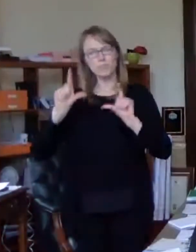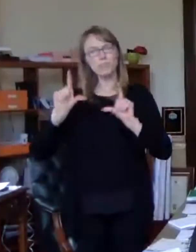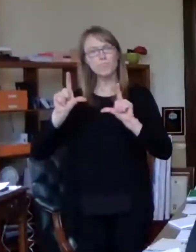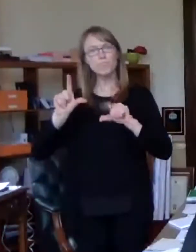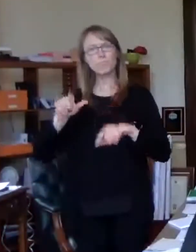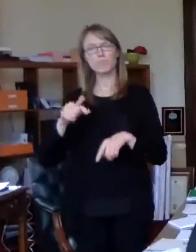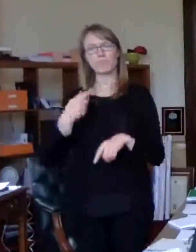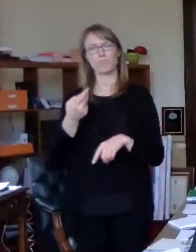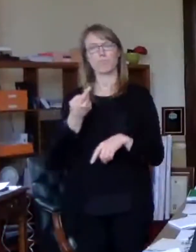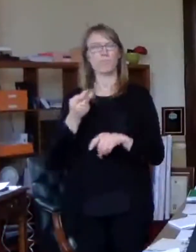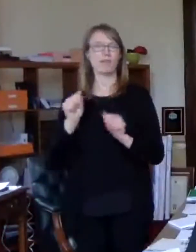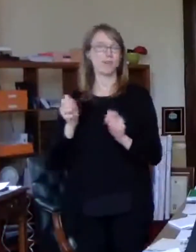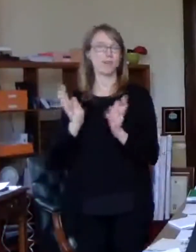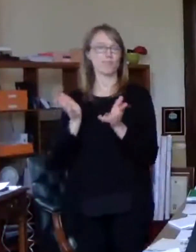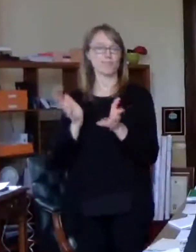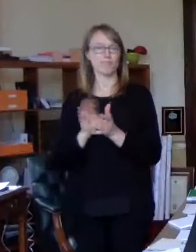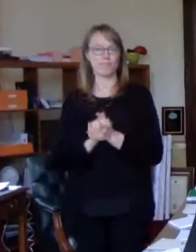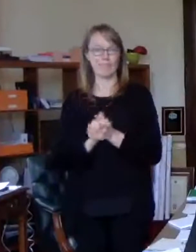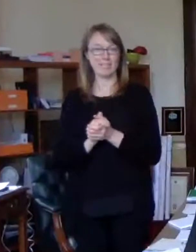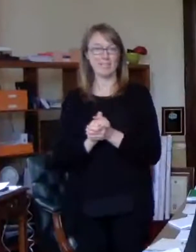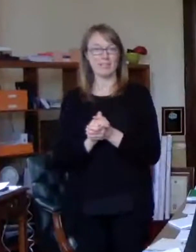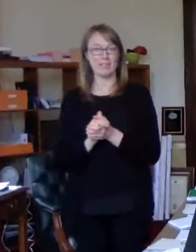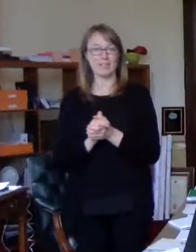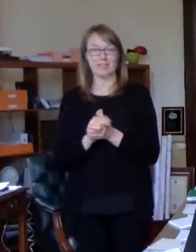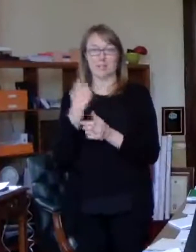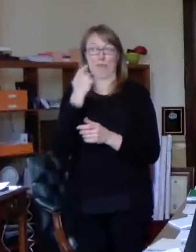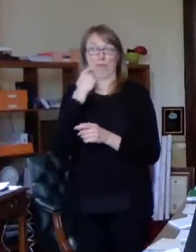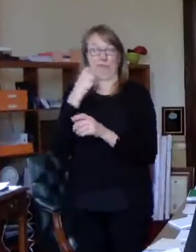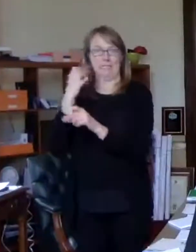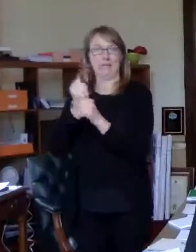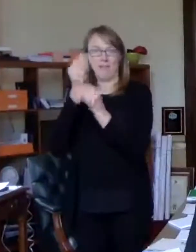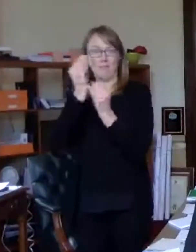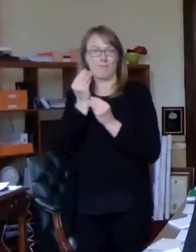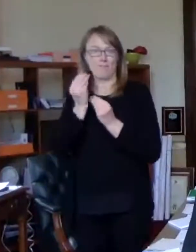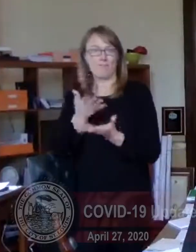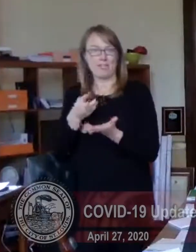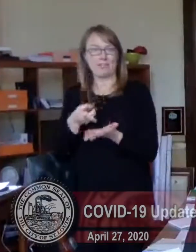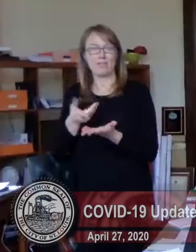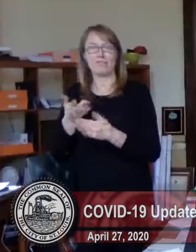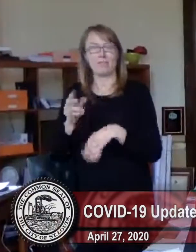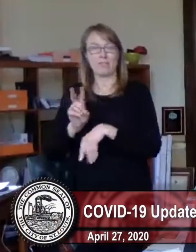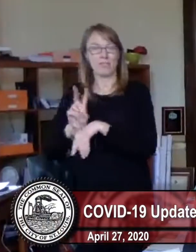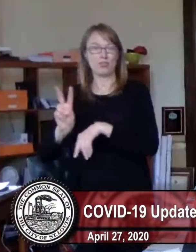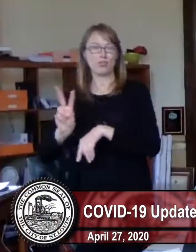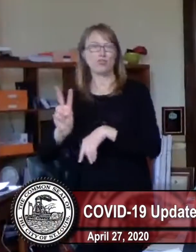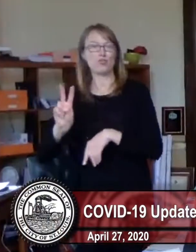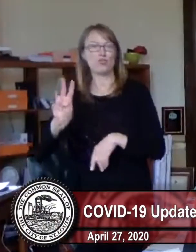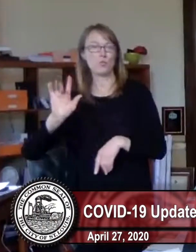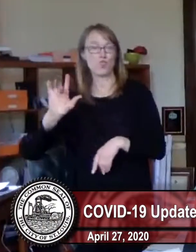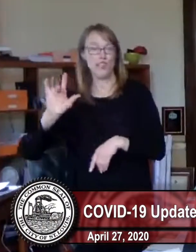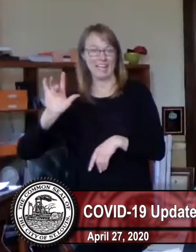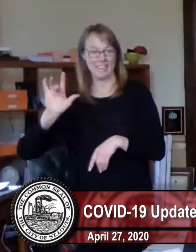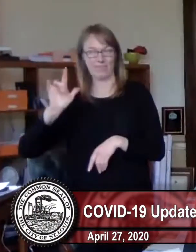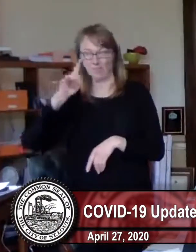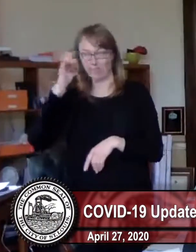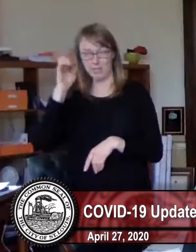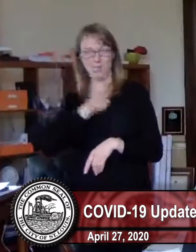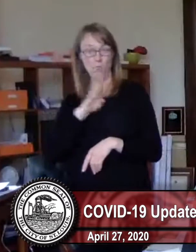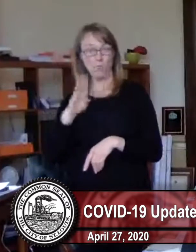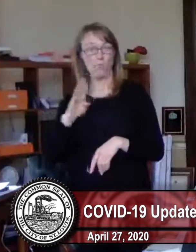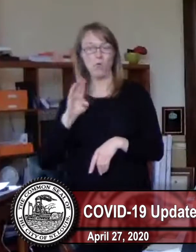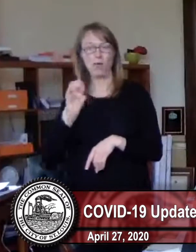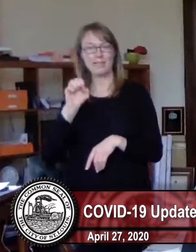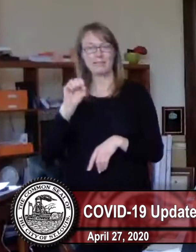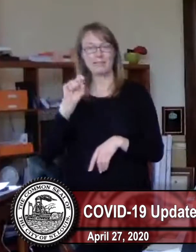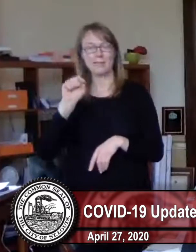saying that I have a hard out on this at 2:25 because we have the Board of Estimate and Apportionment also